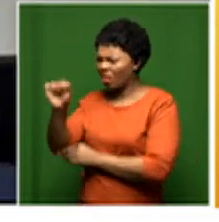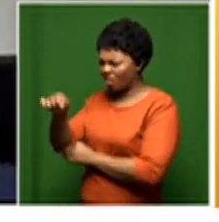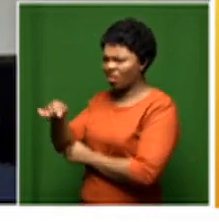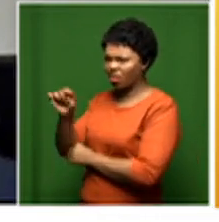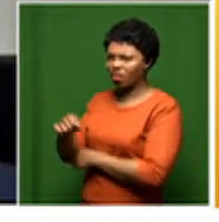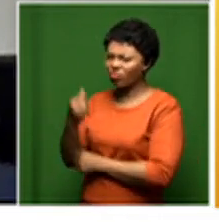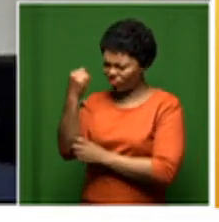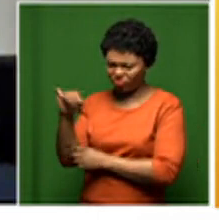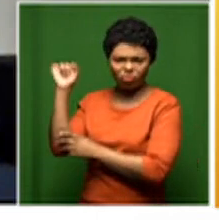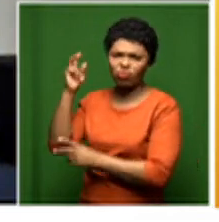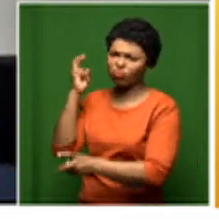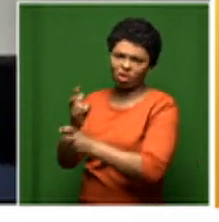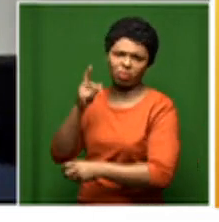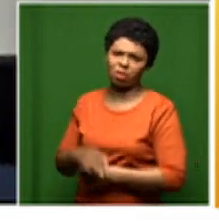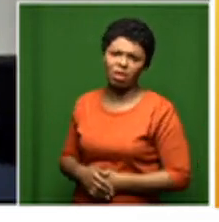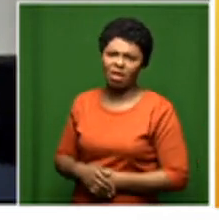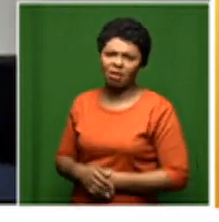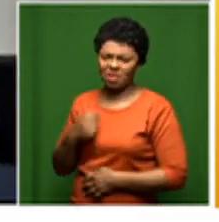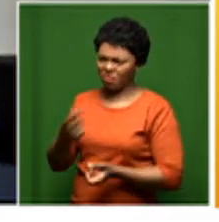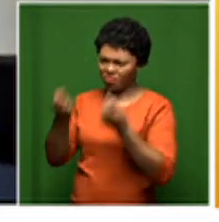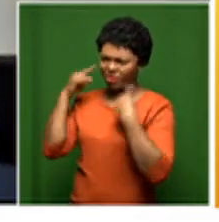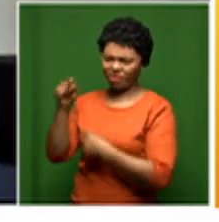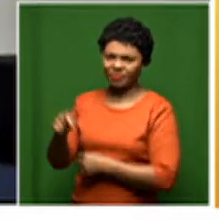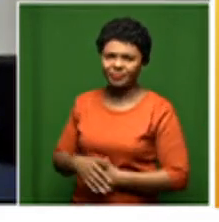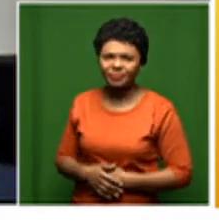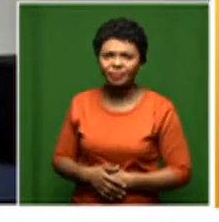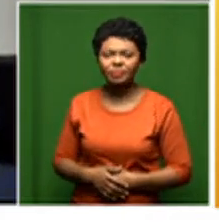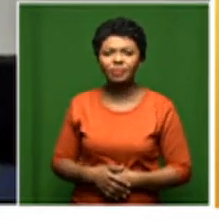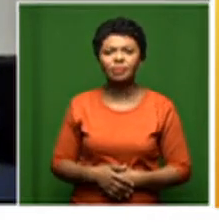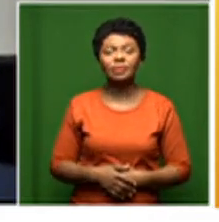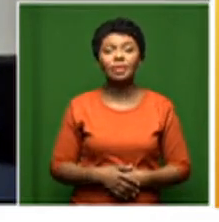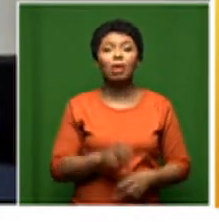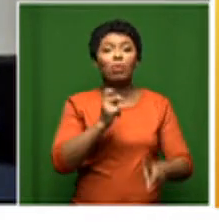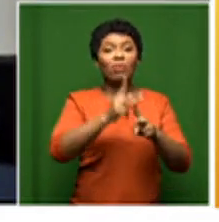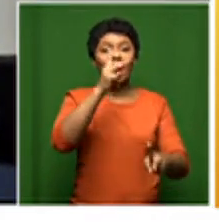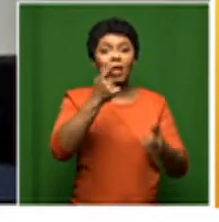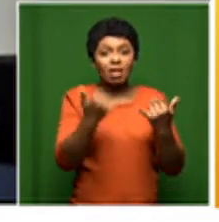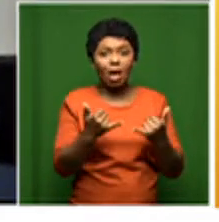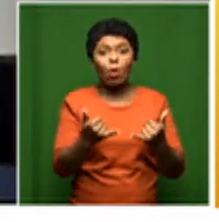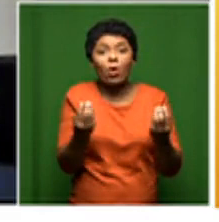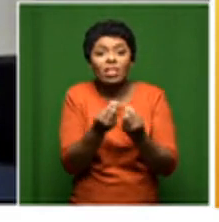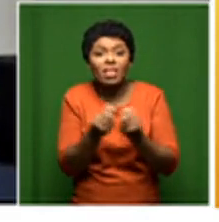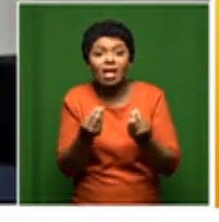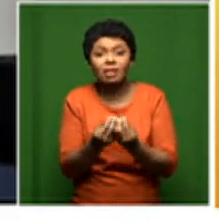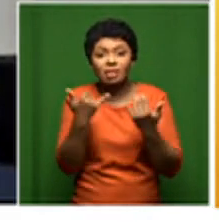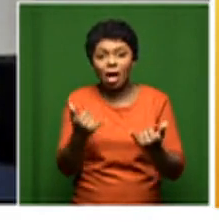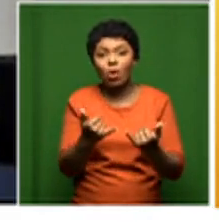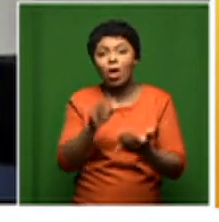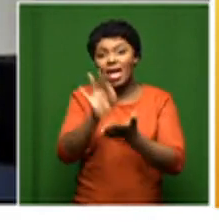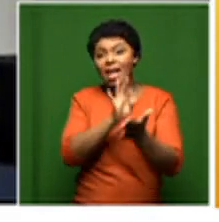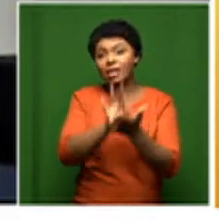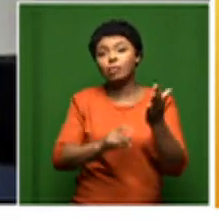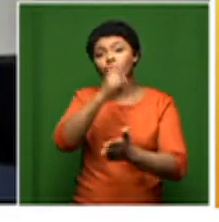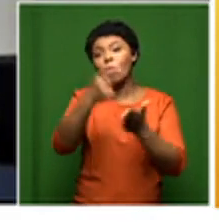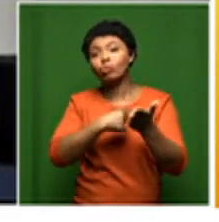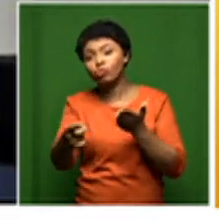Yeah, exactly. We deny it. It doesn't make any sense. So, final question to you. Looking at how things are going now, I mean, there are by-elections next week.